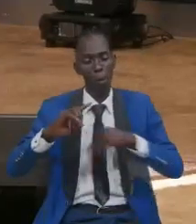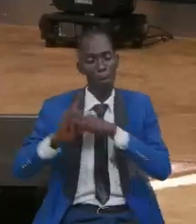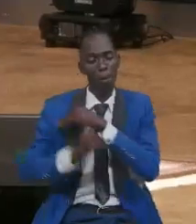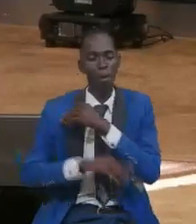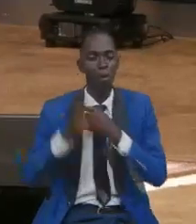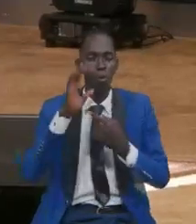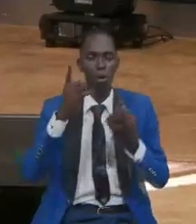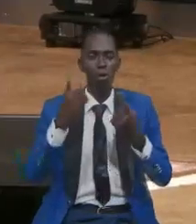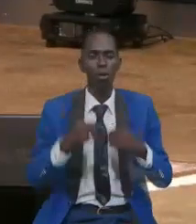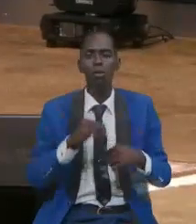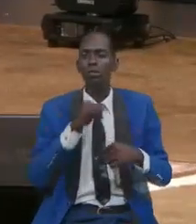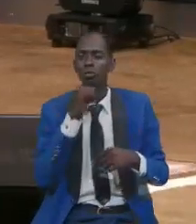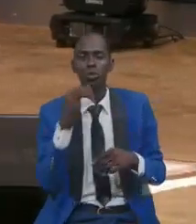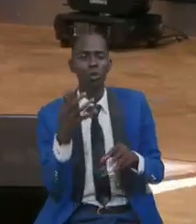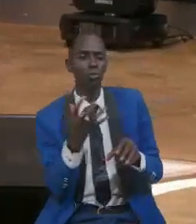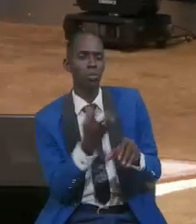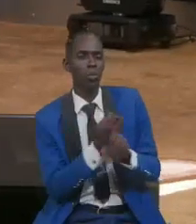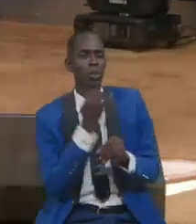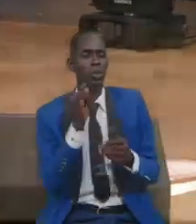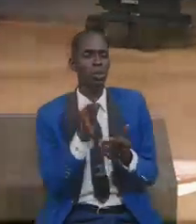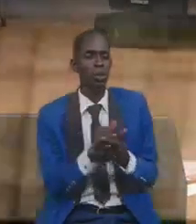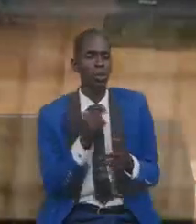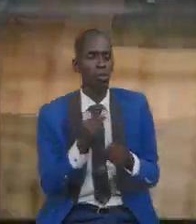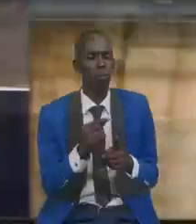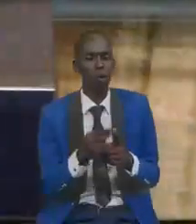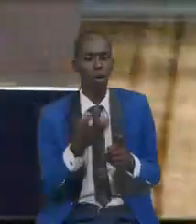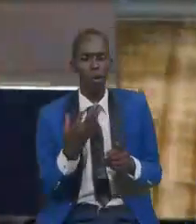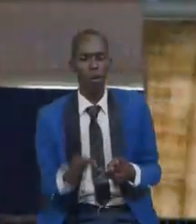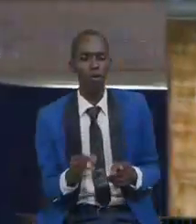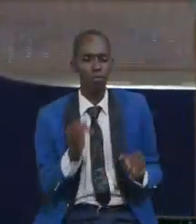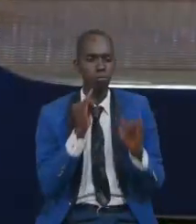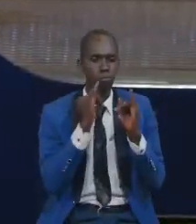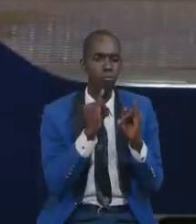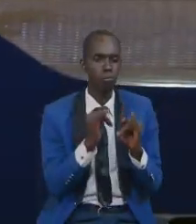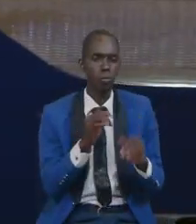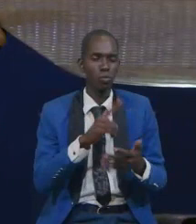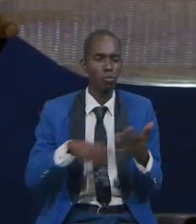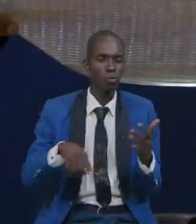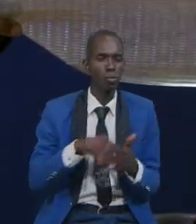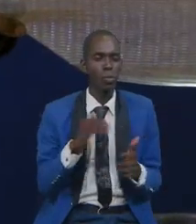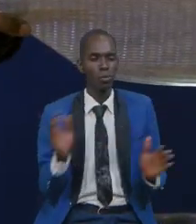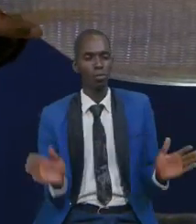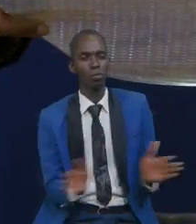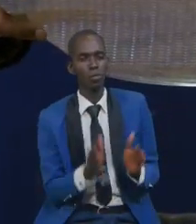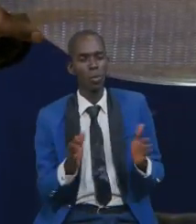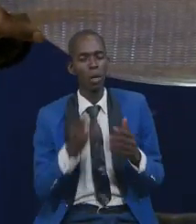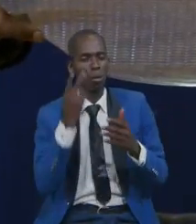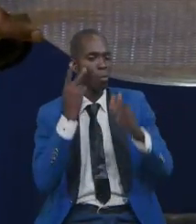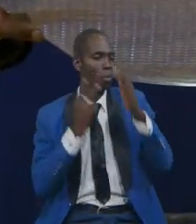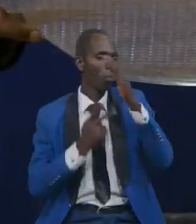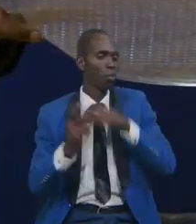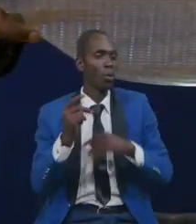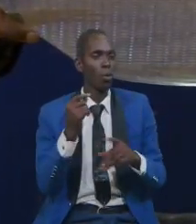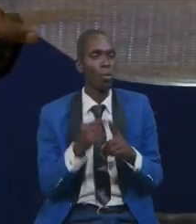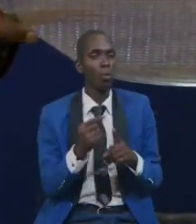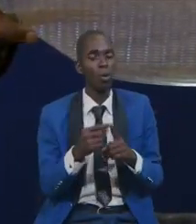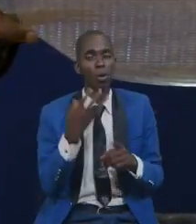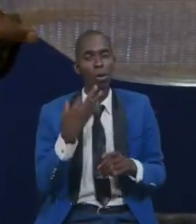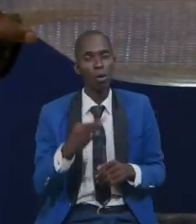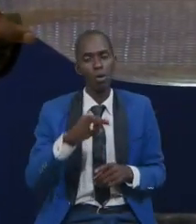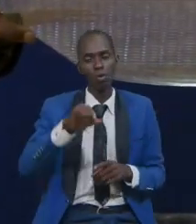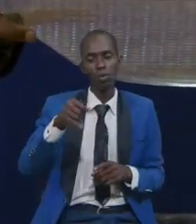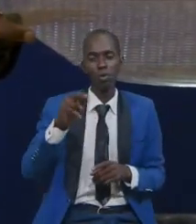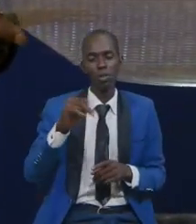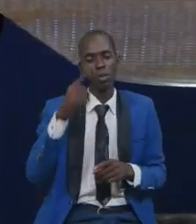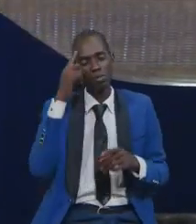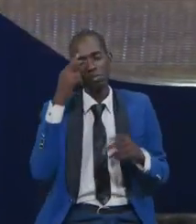the proclamation, the preaching, the exhortation, and the announcement, prophetic announcement of Jonah for granted. It